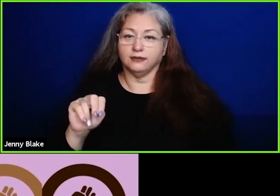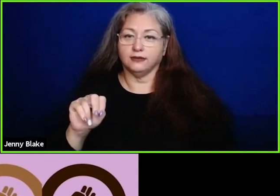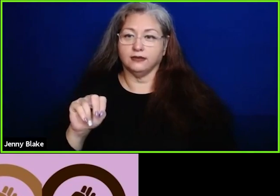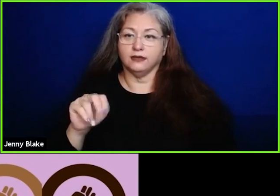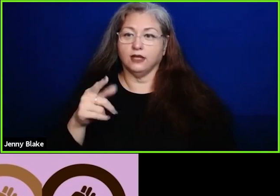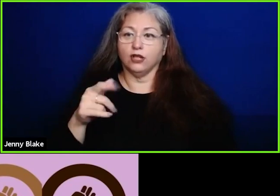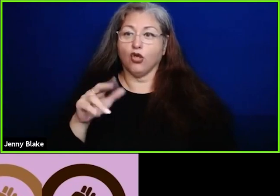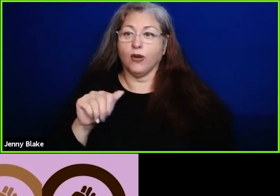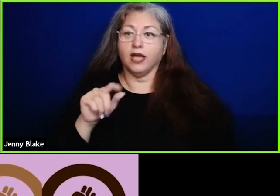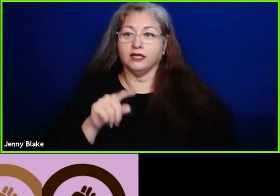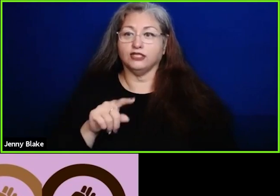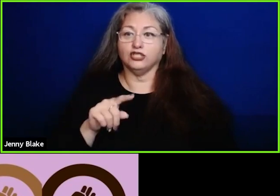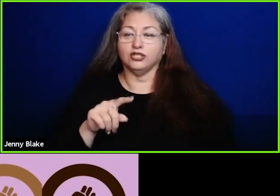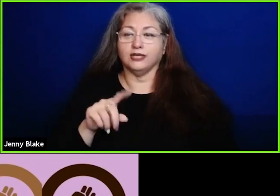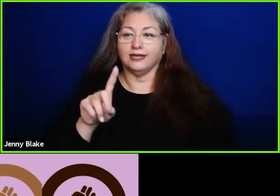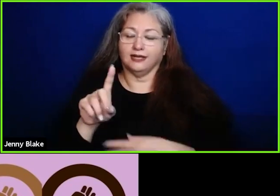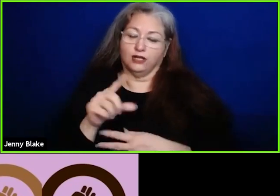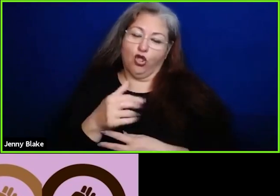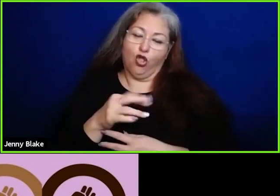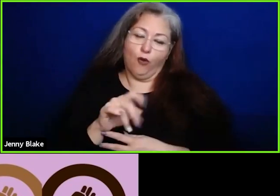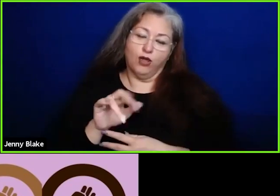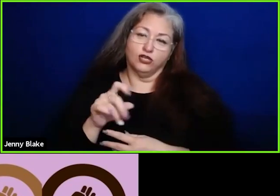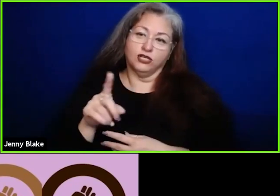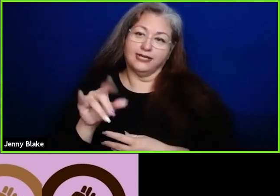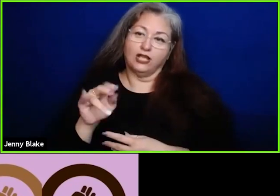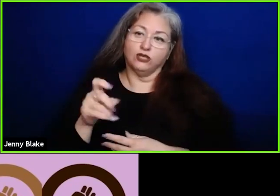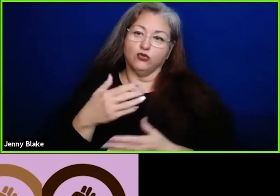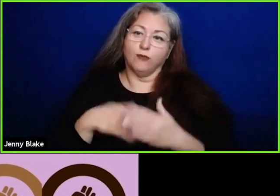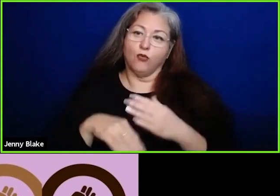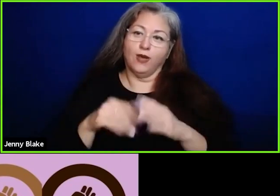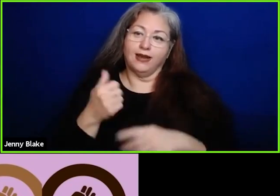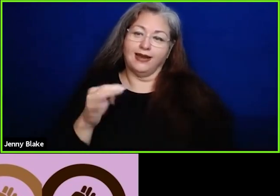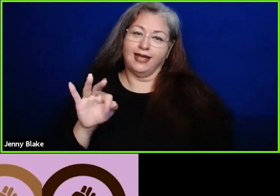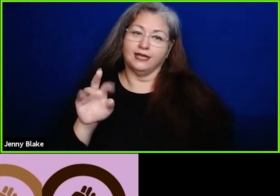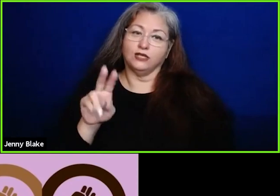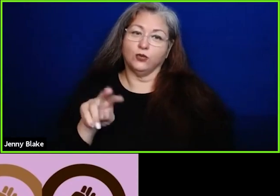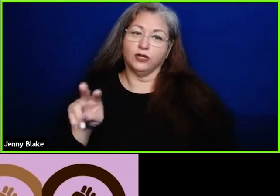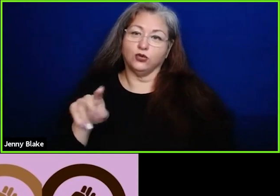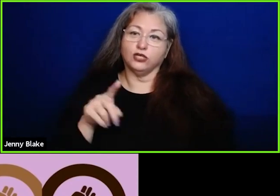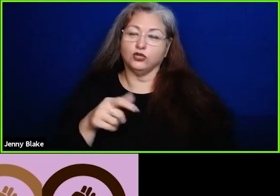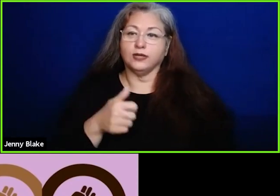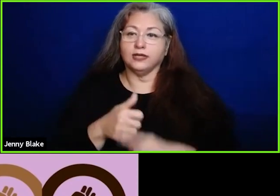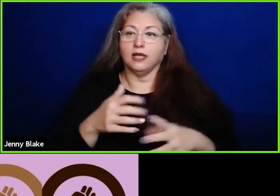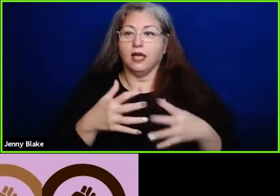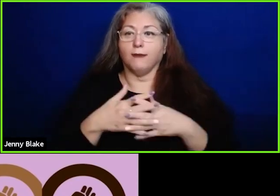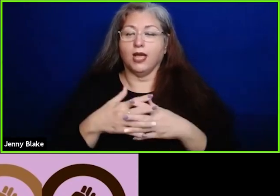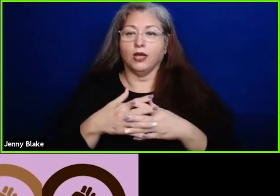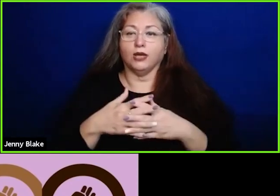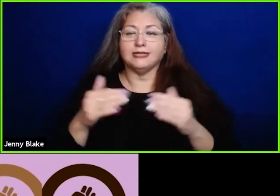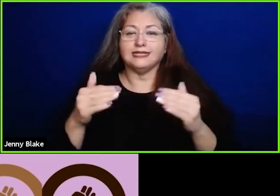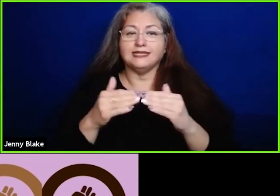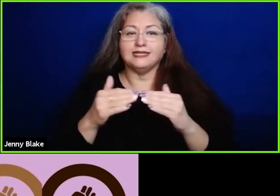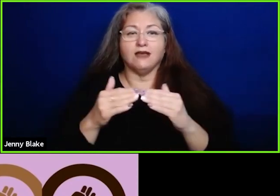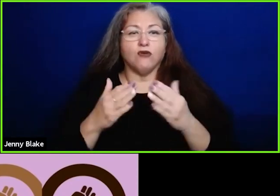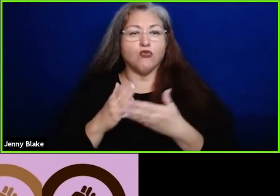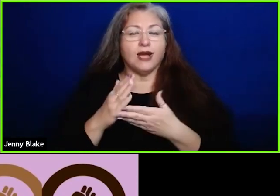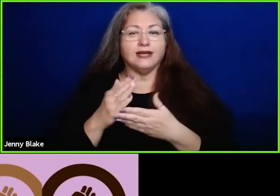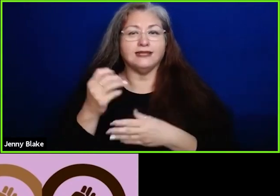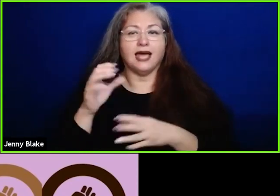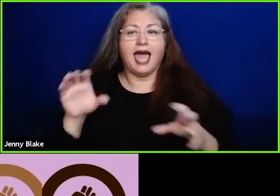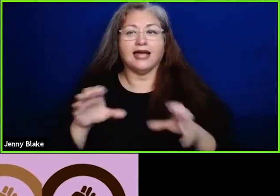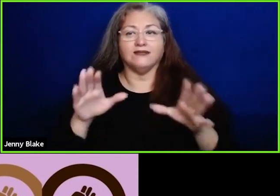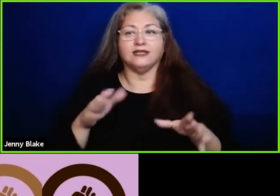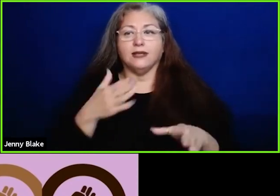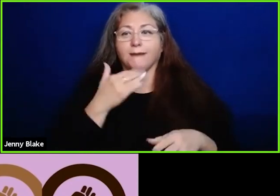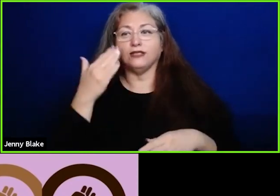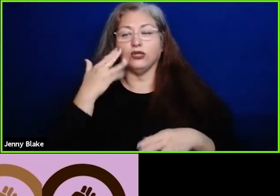Gloria Richardson Dandridge, she was born in 1922. She was an American civil rights activist, best known as